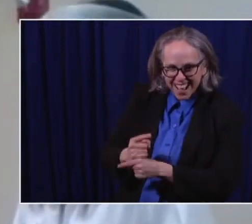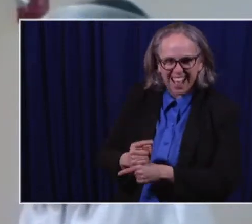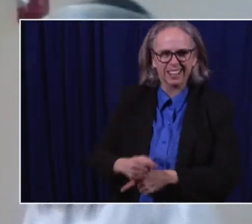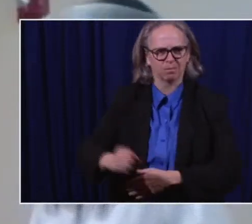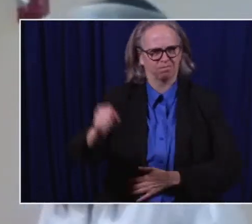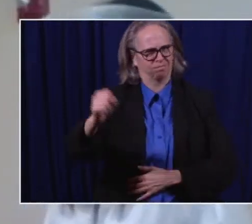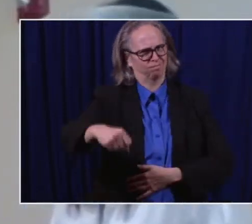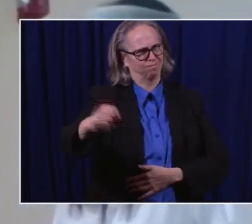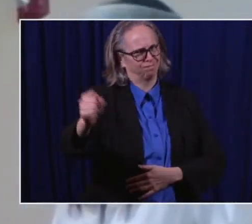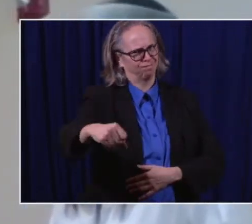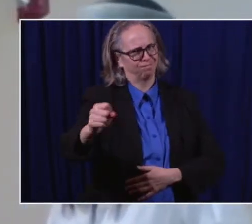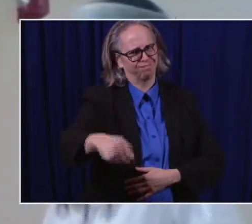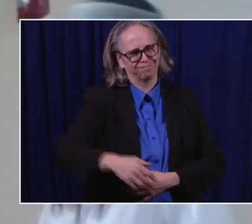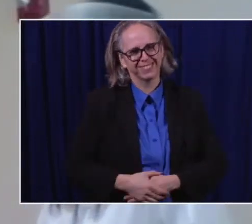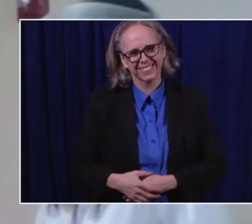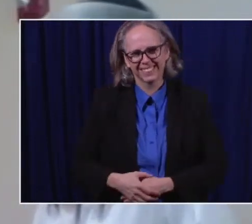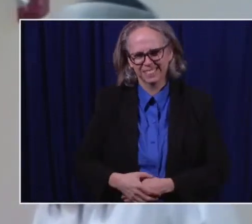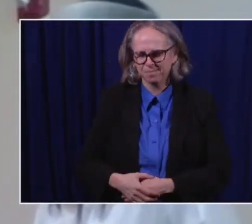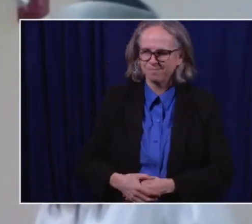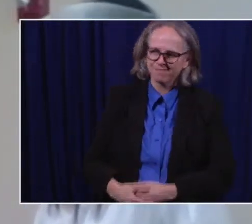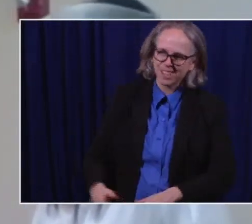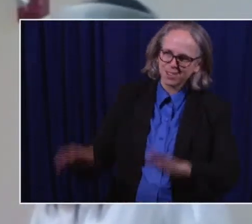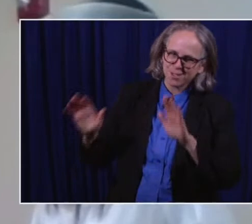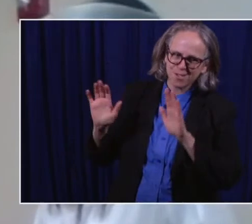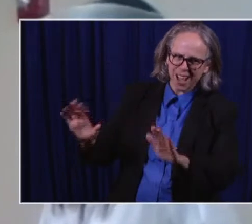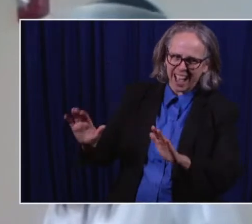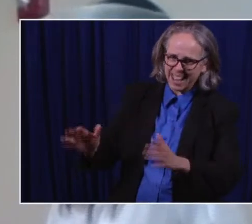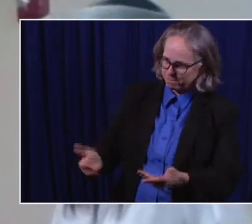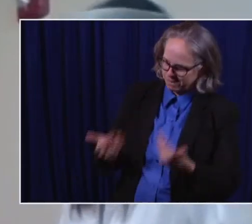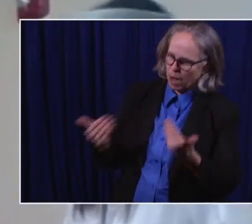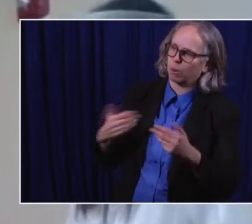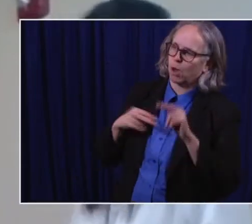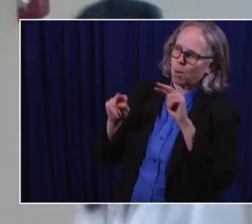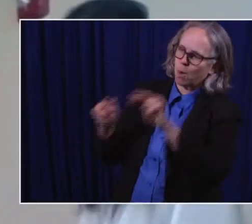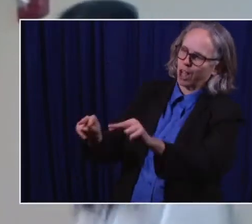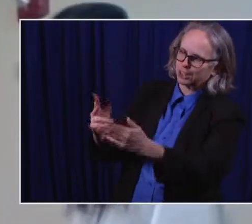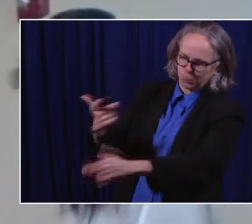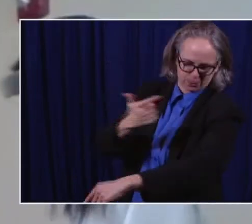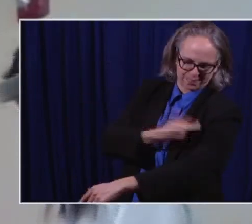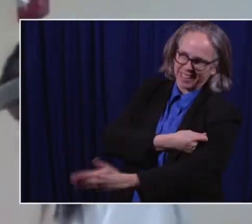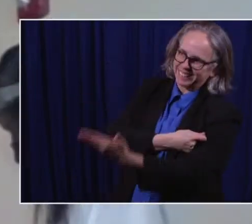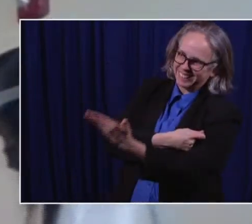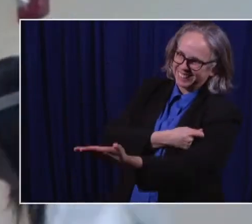been. That's great. Well, we're going to watch you get the shot then.